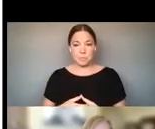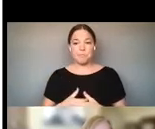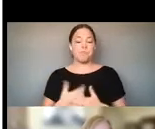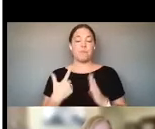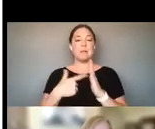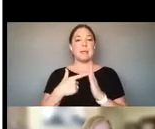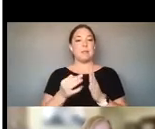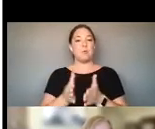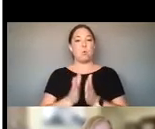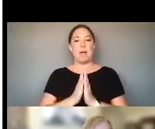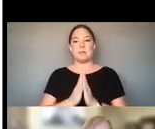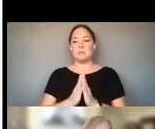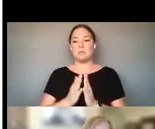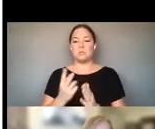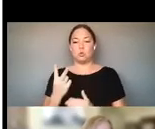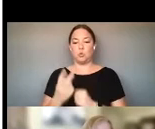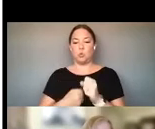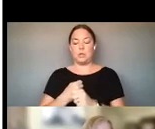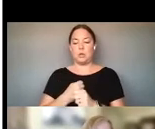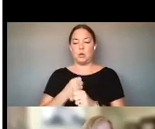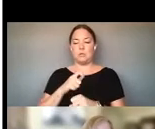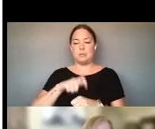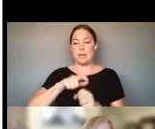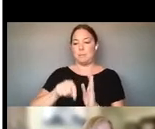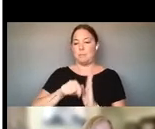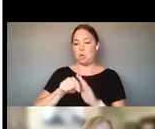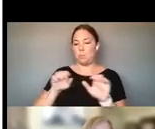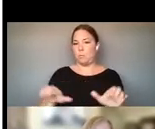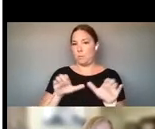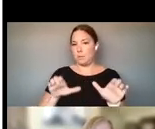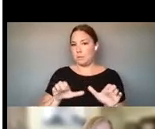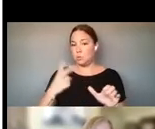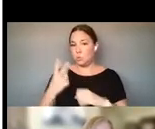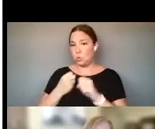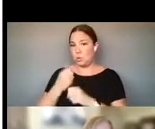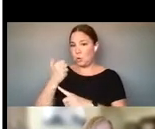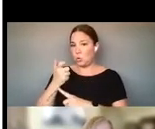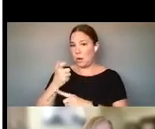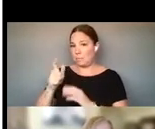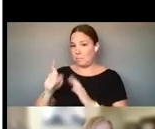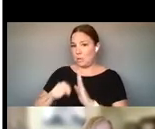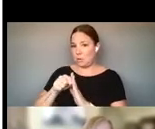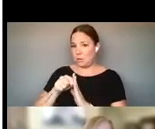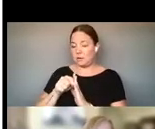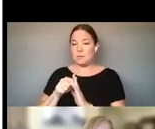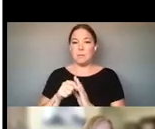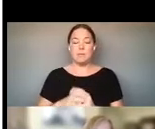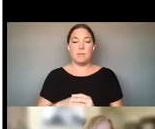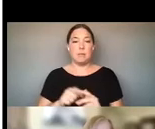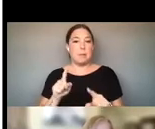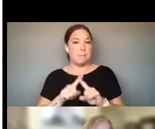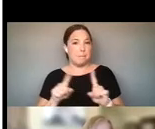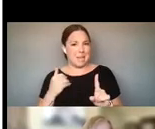a two year period of performance, a two year grant period, but you have a